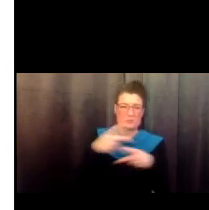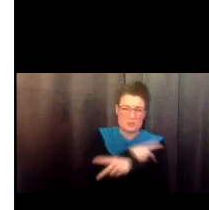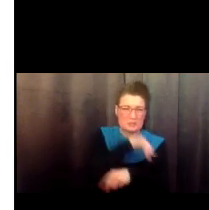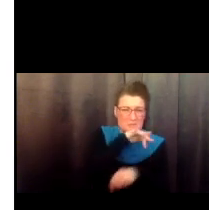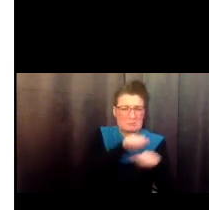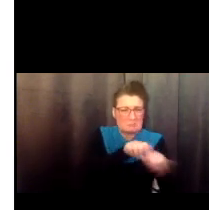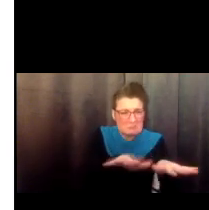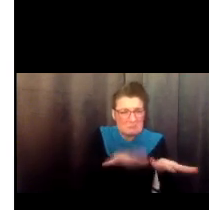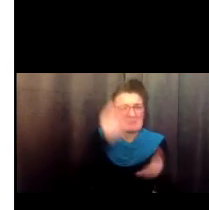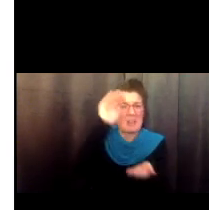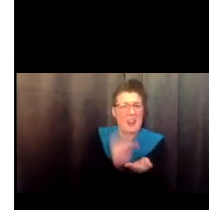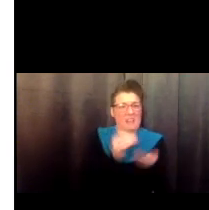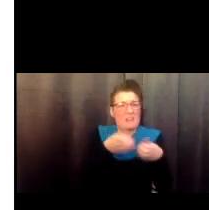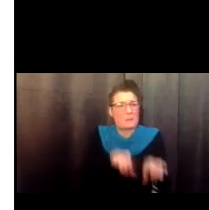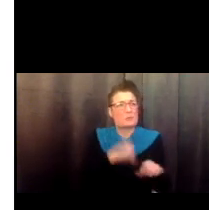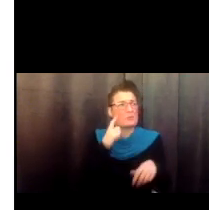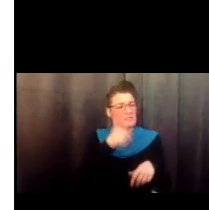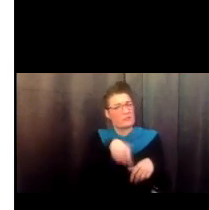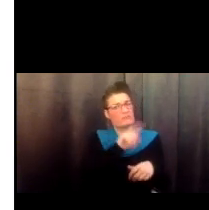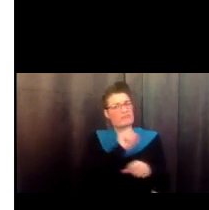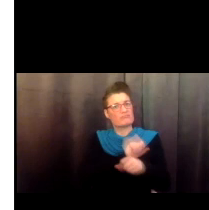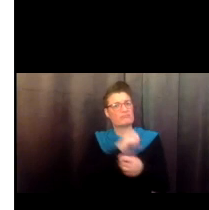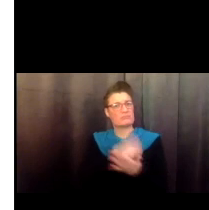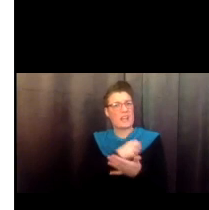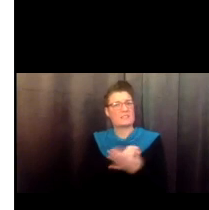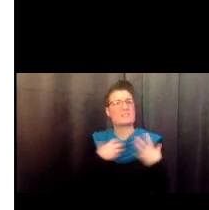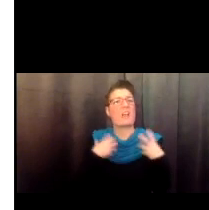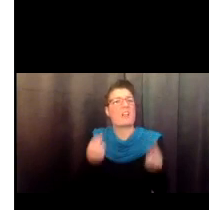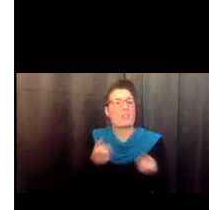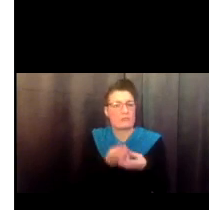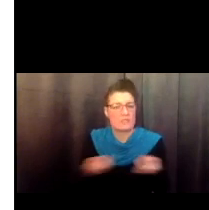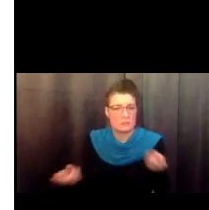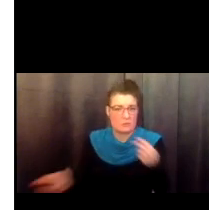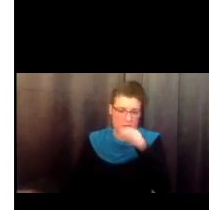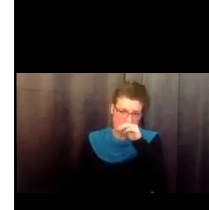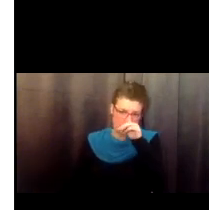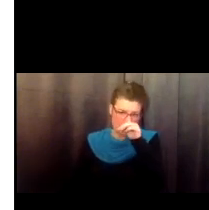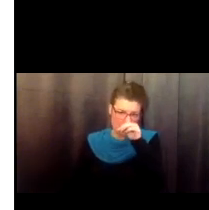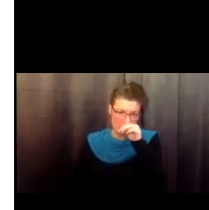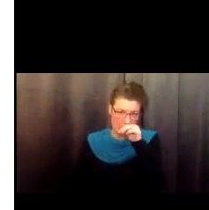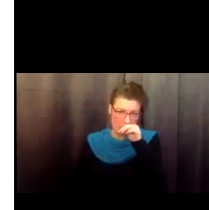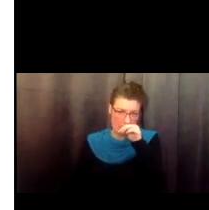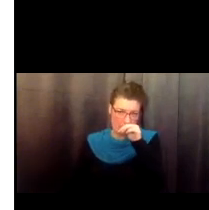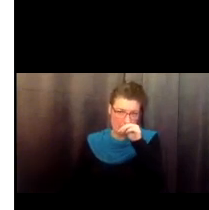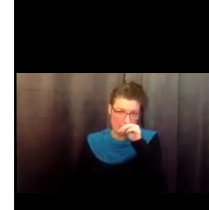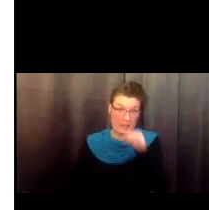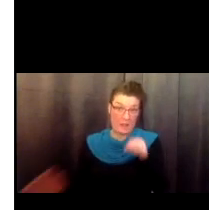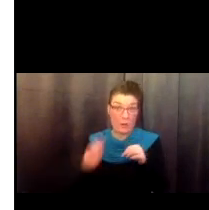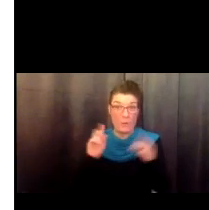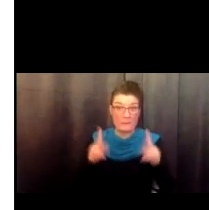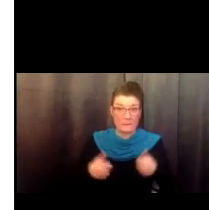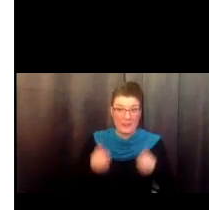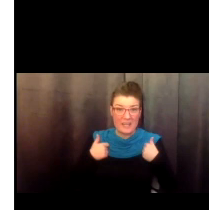and offer less opportunity for access to health resources. And those differences in the environment drive